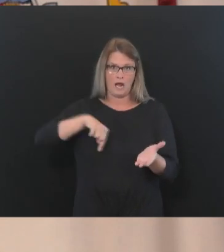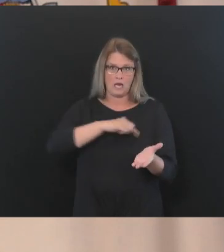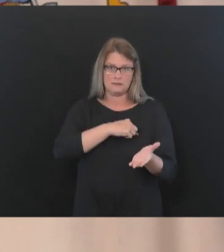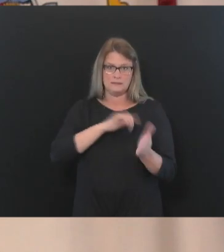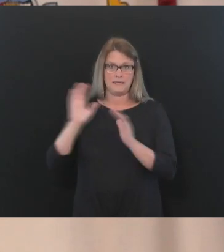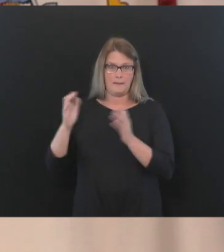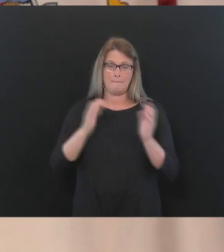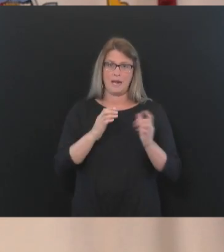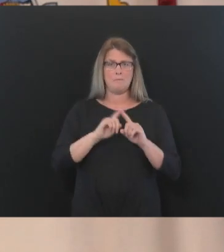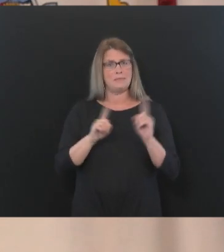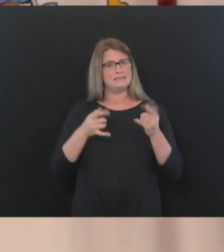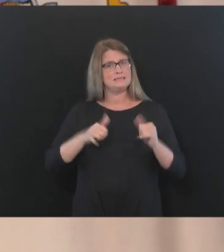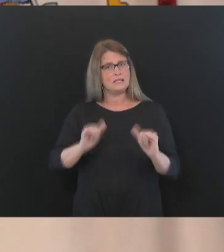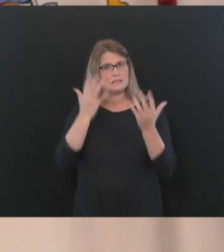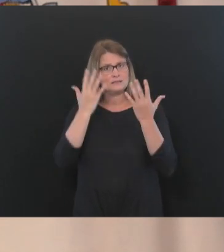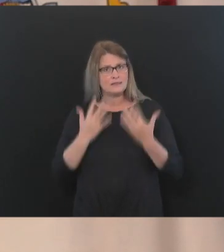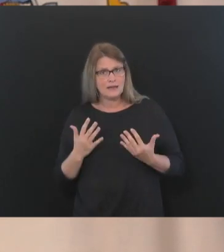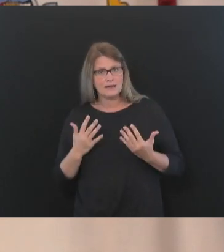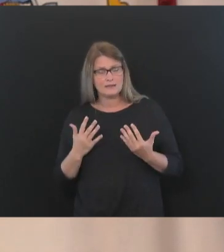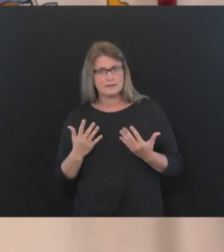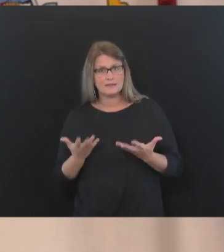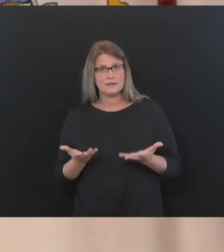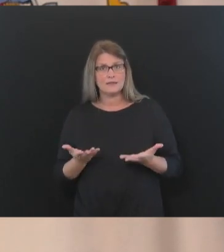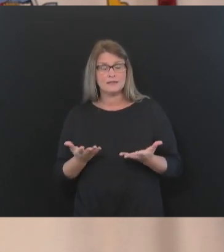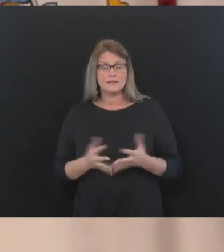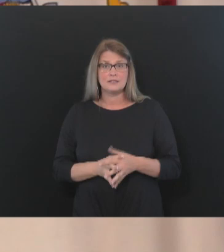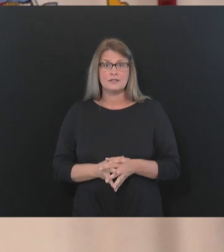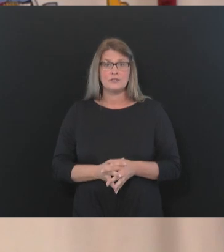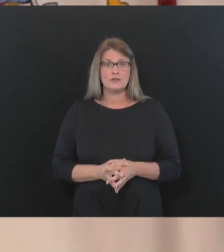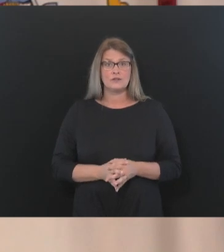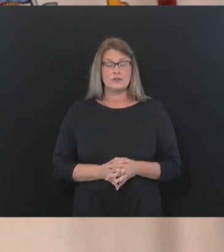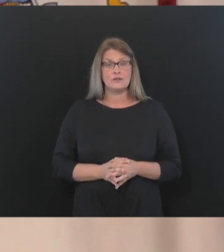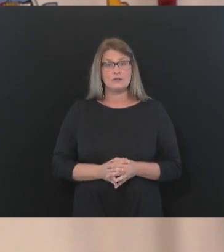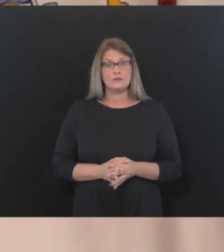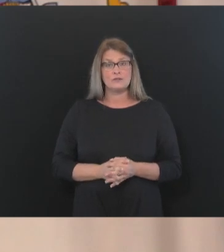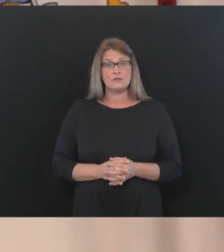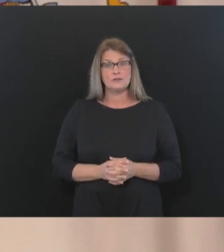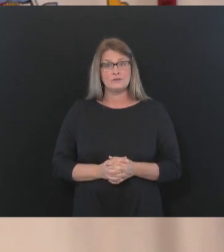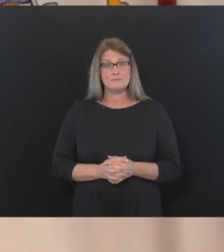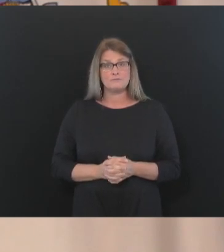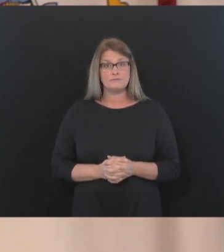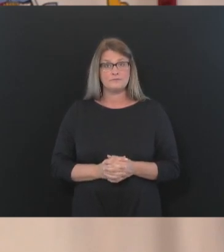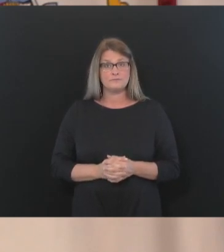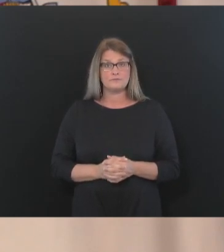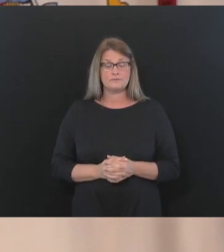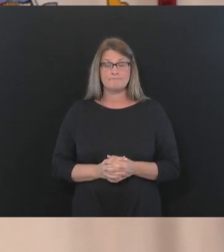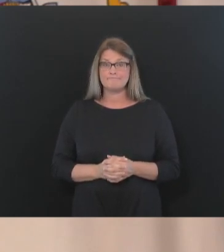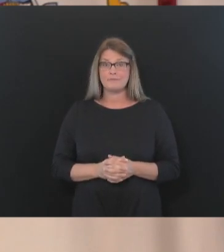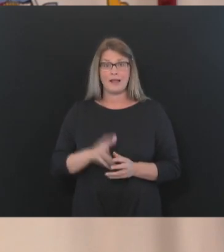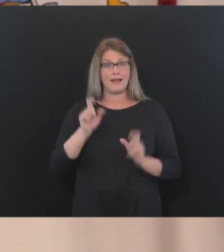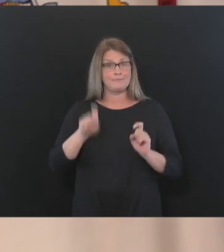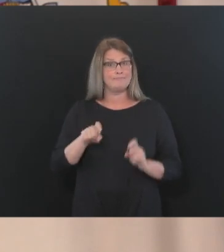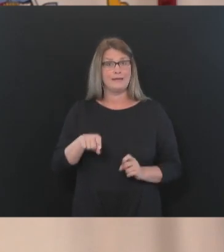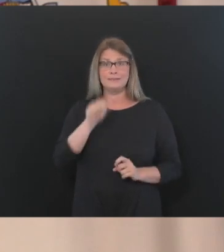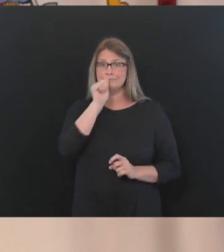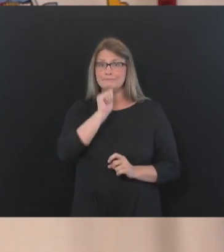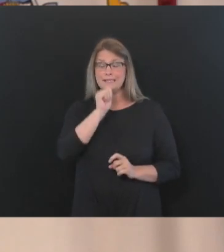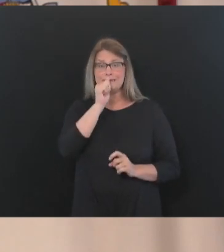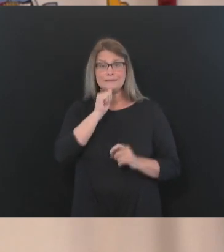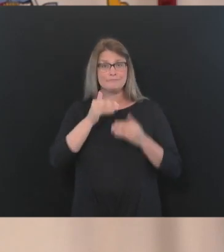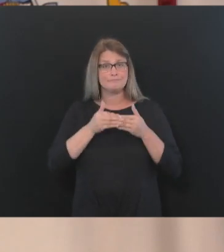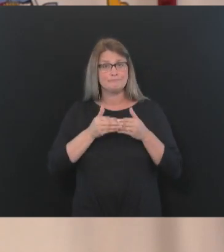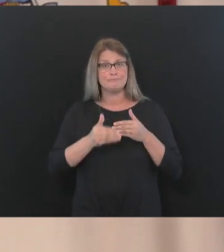it's sad and it's not good enough, but you know, we just have to deal with it. We know that